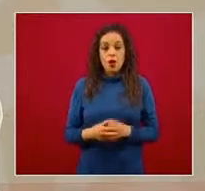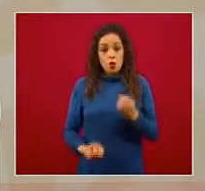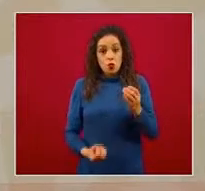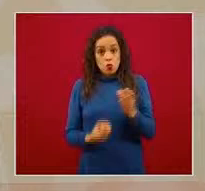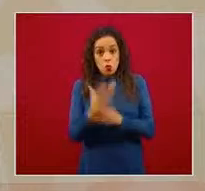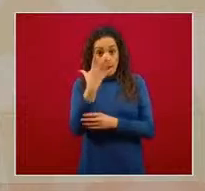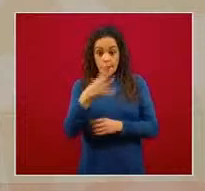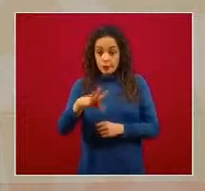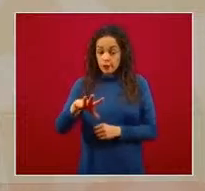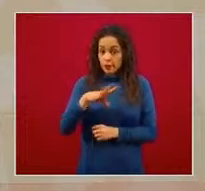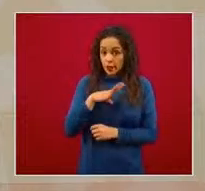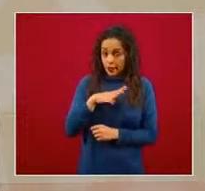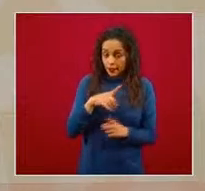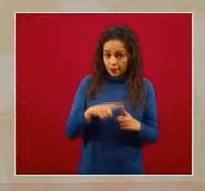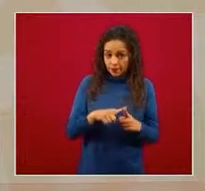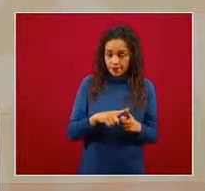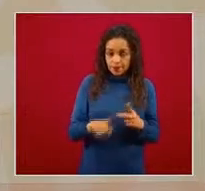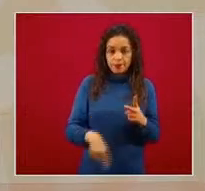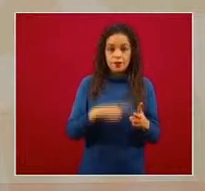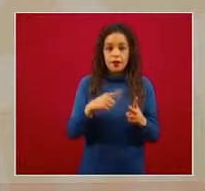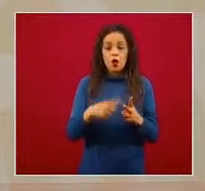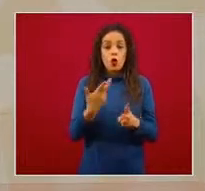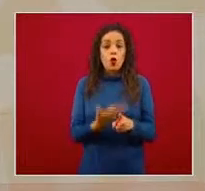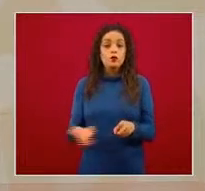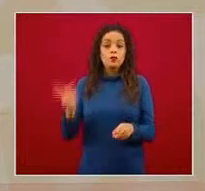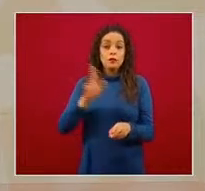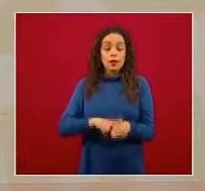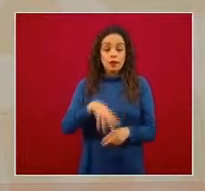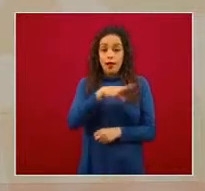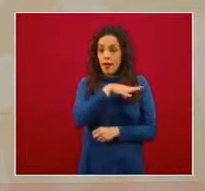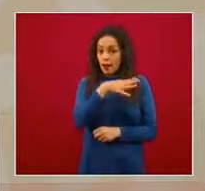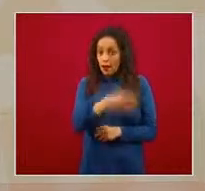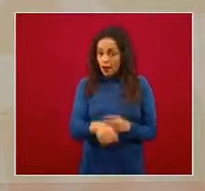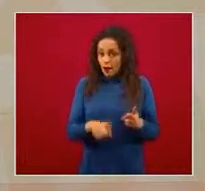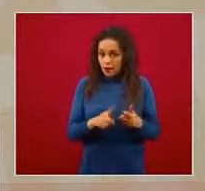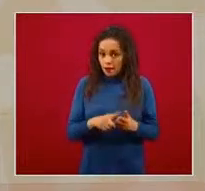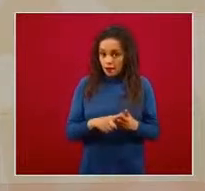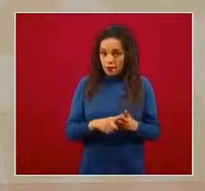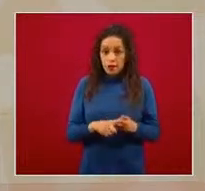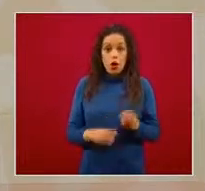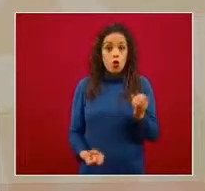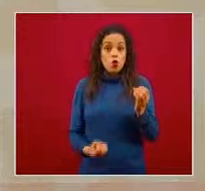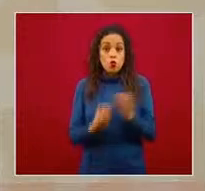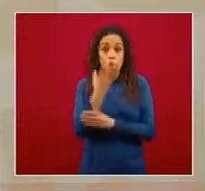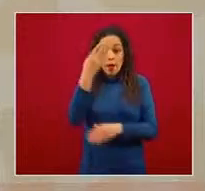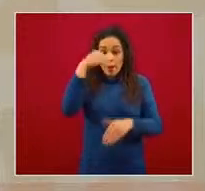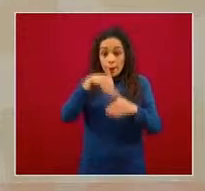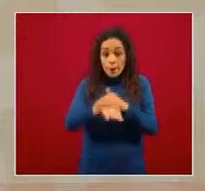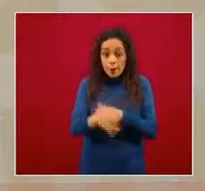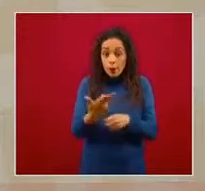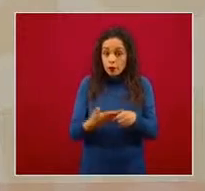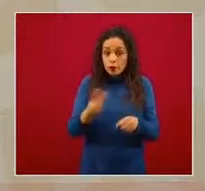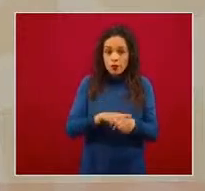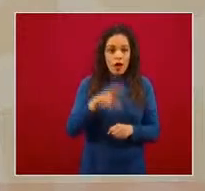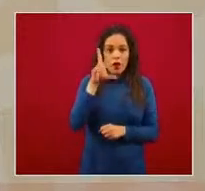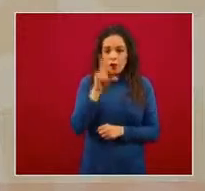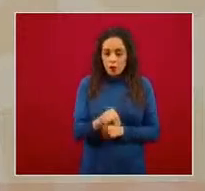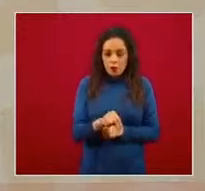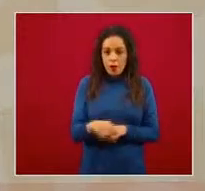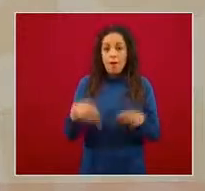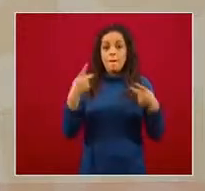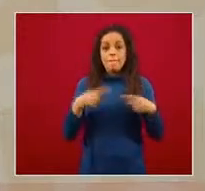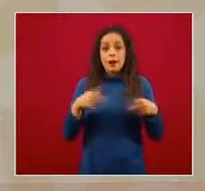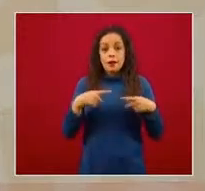existing cases. We have general hospitalization cases that do not represent new cases,